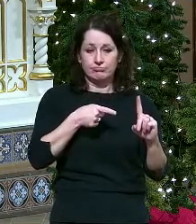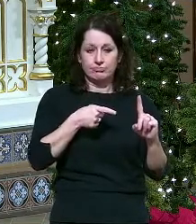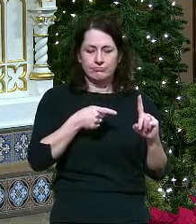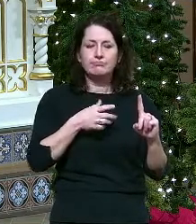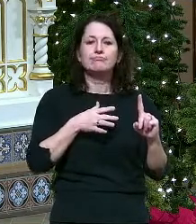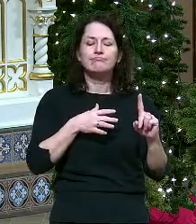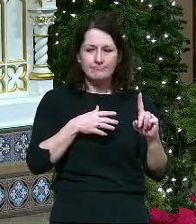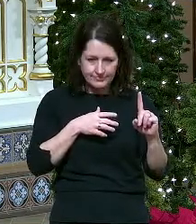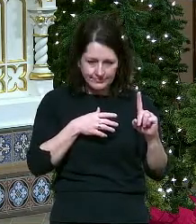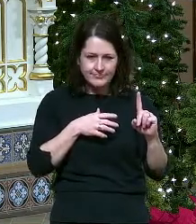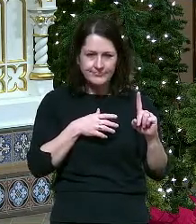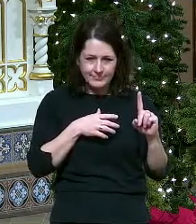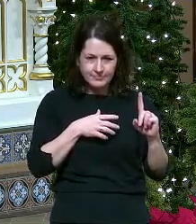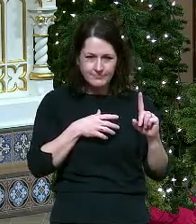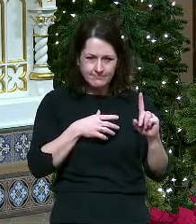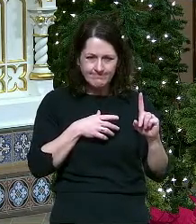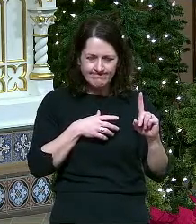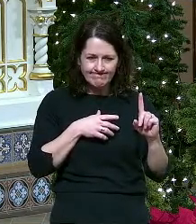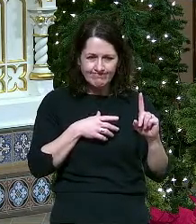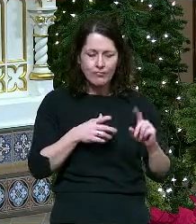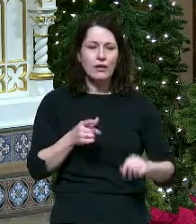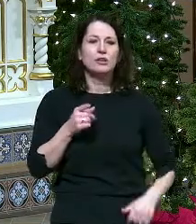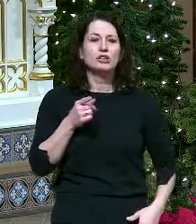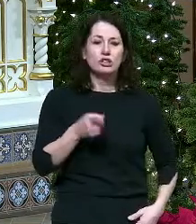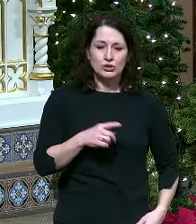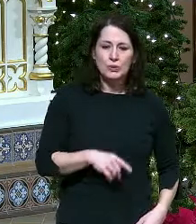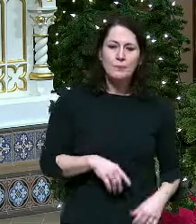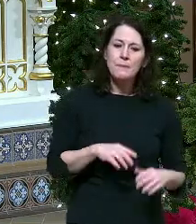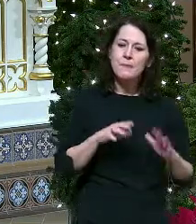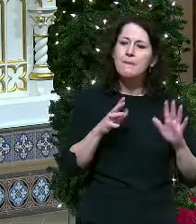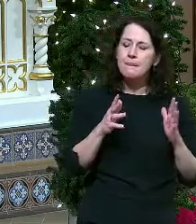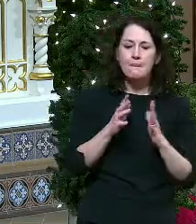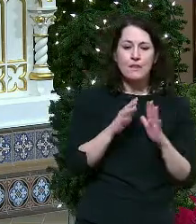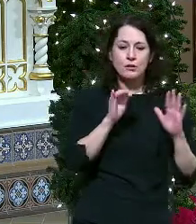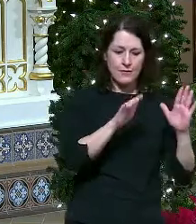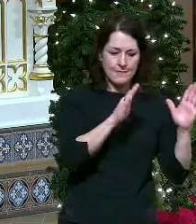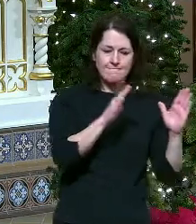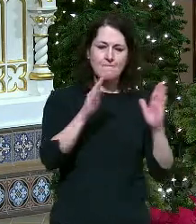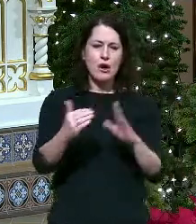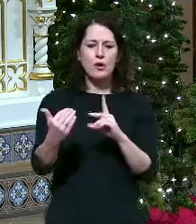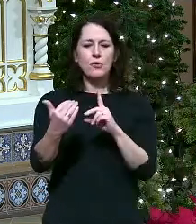It takes me back to the program I finished a year ago in February.